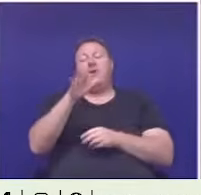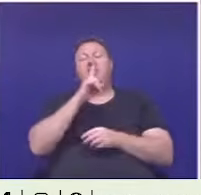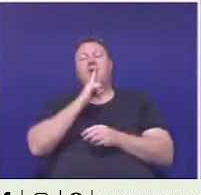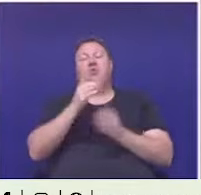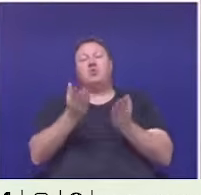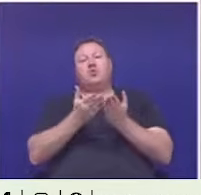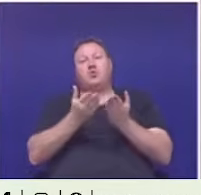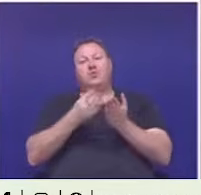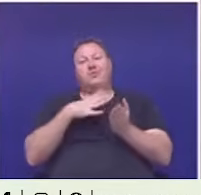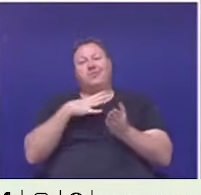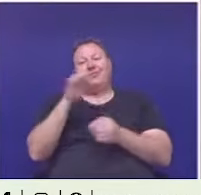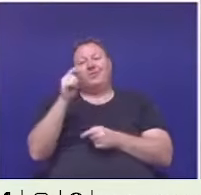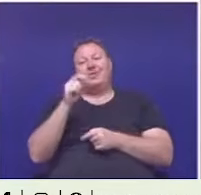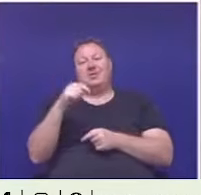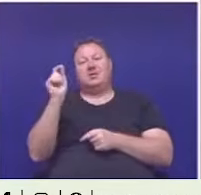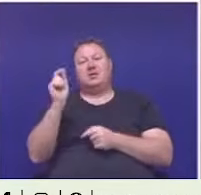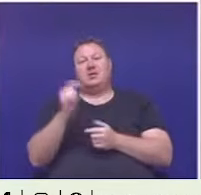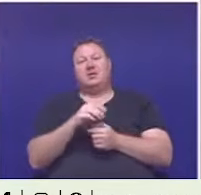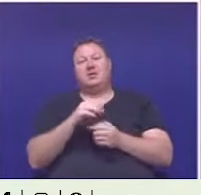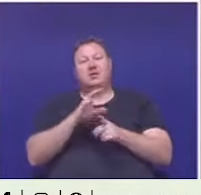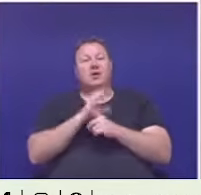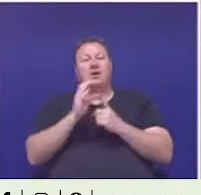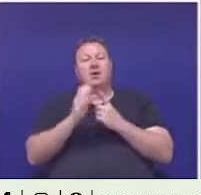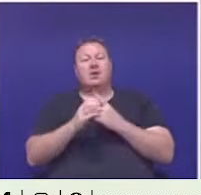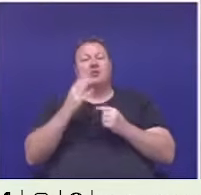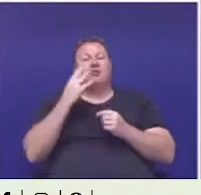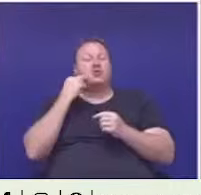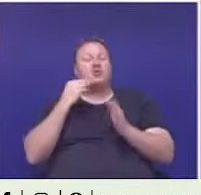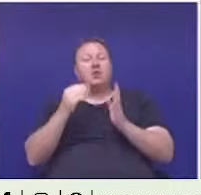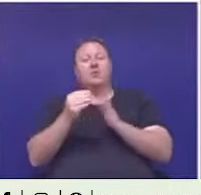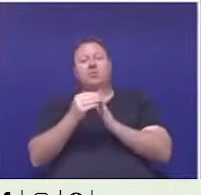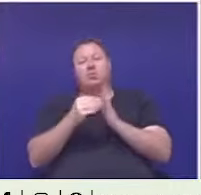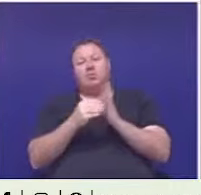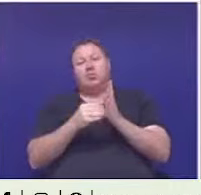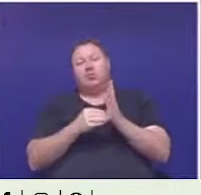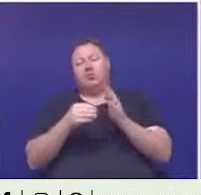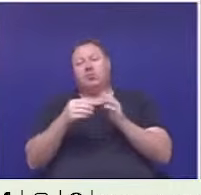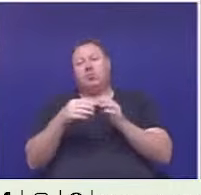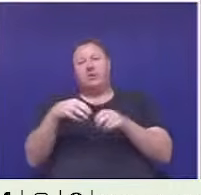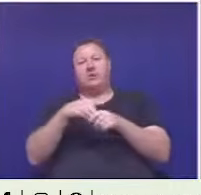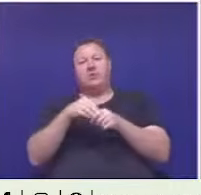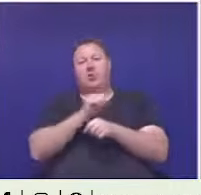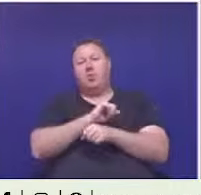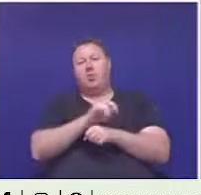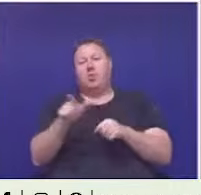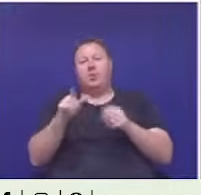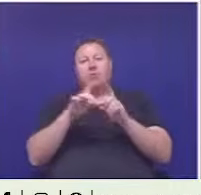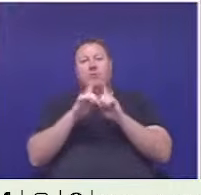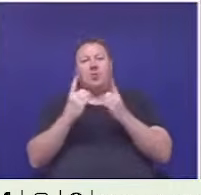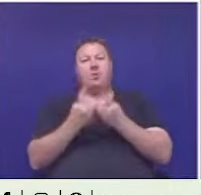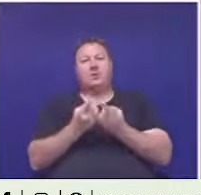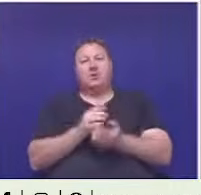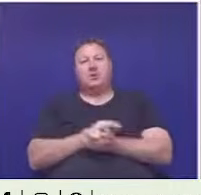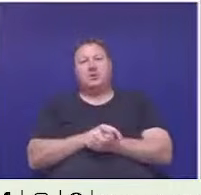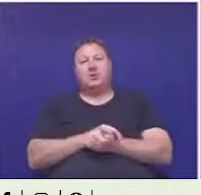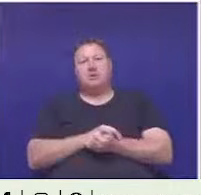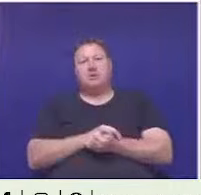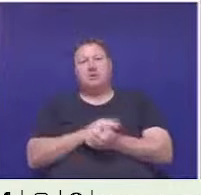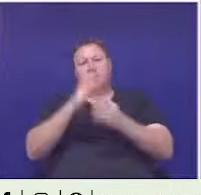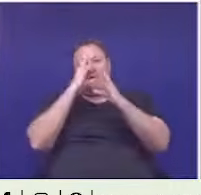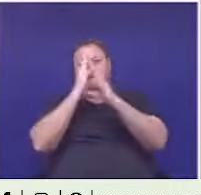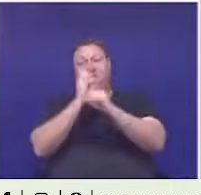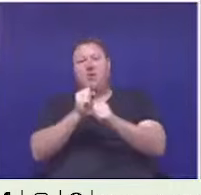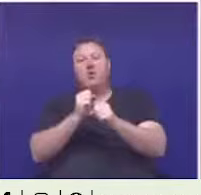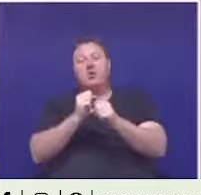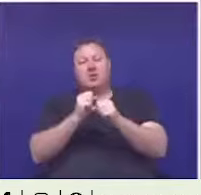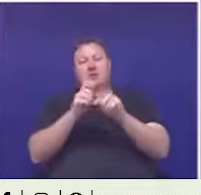box. And this is the culture I'm trying to inculcate, I think, amongst all of us in the department, that we must be obsessed with changing